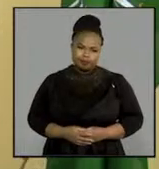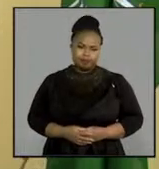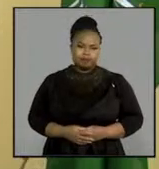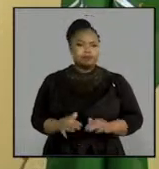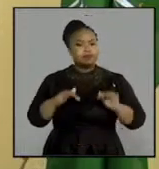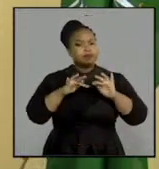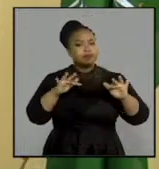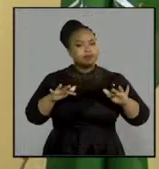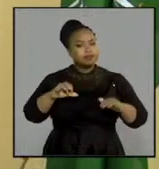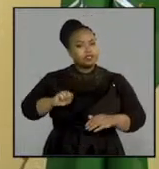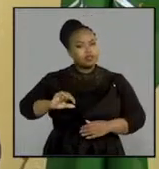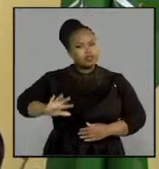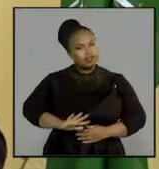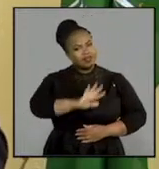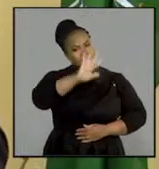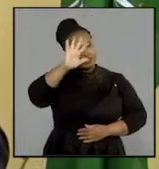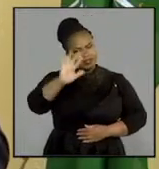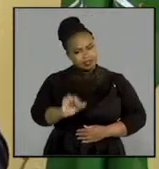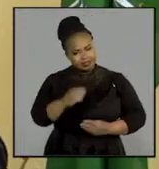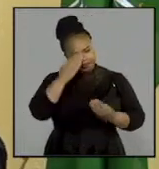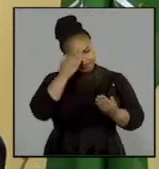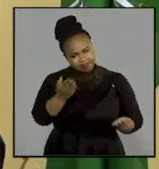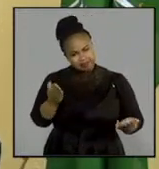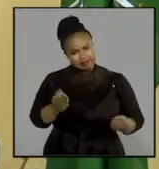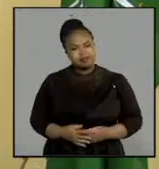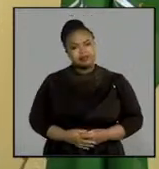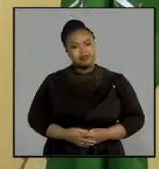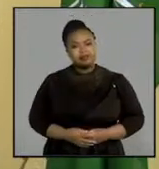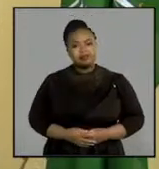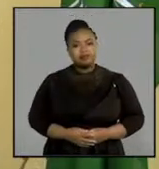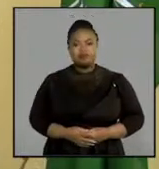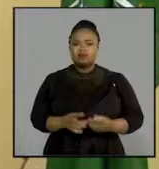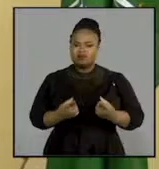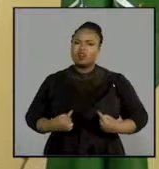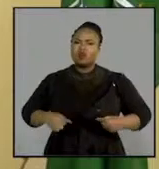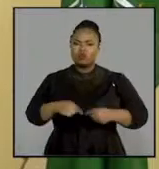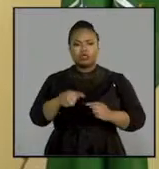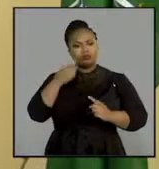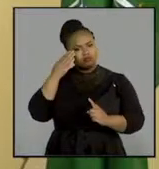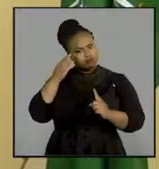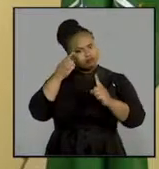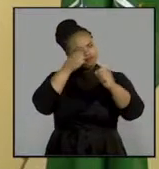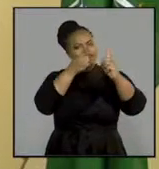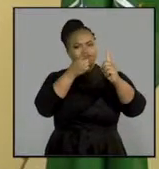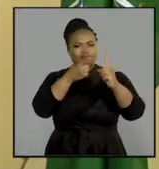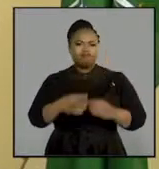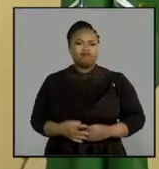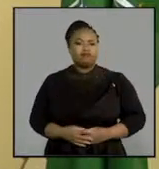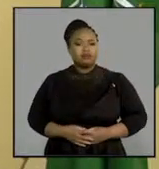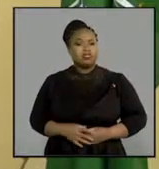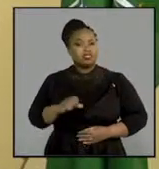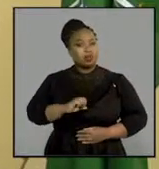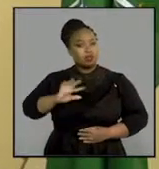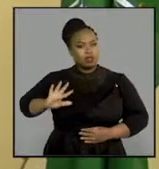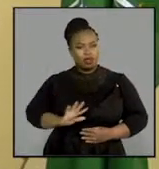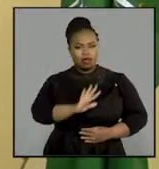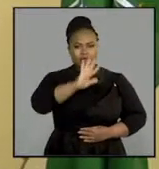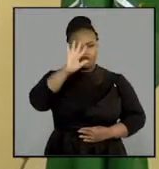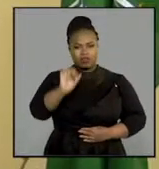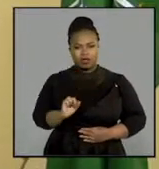Fellow South Africans, we're also determined to build a South Africa in